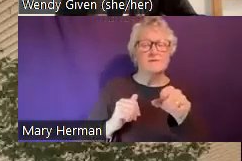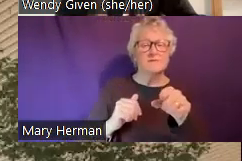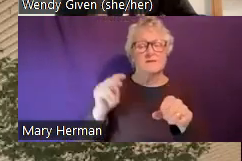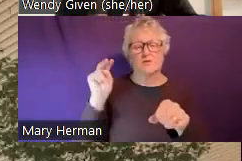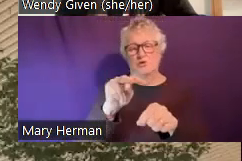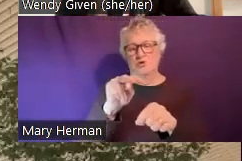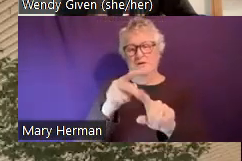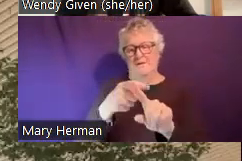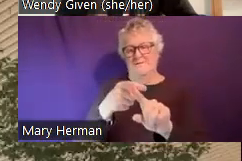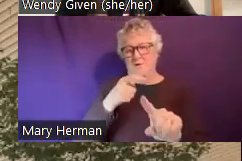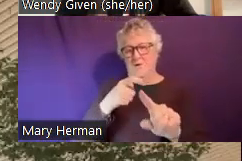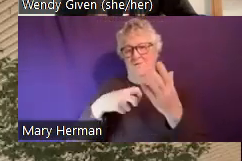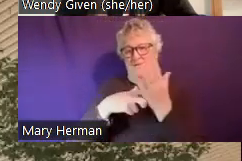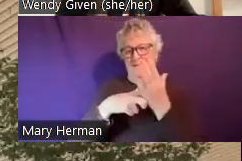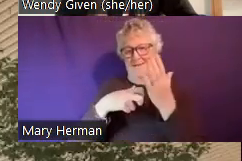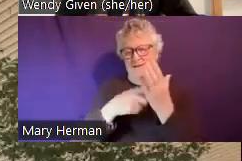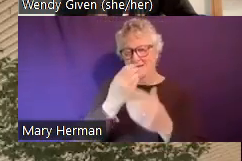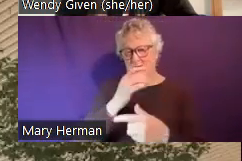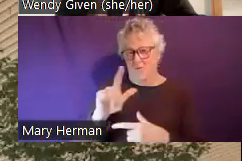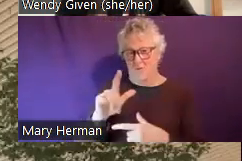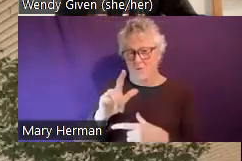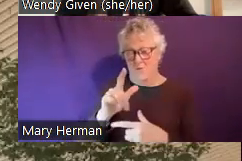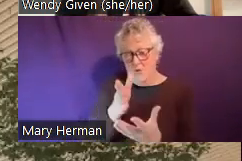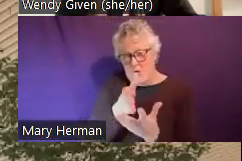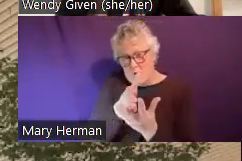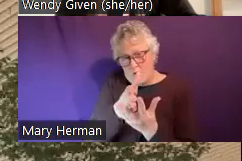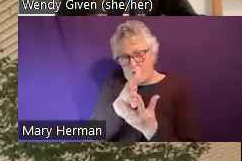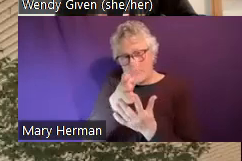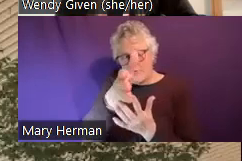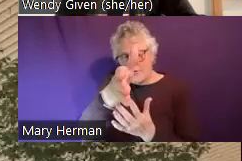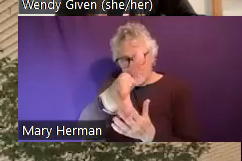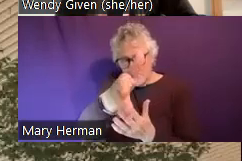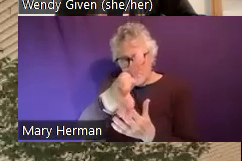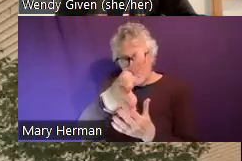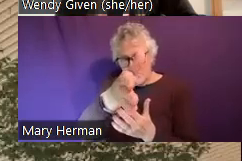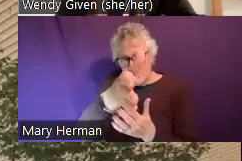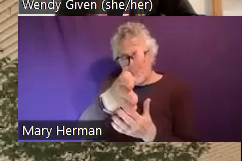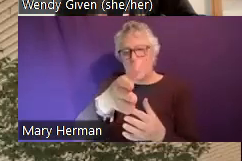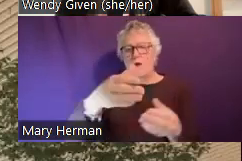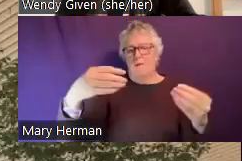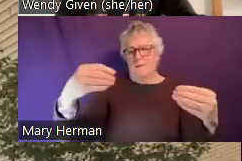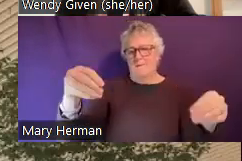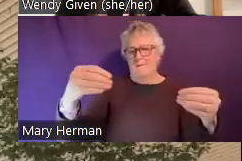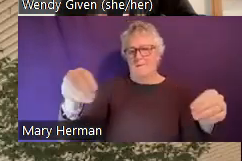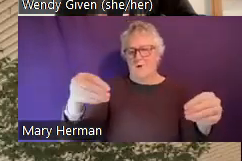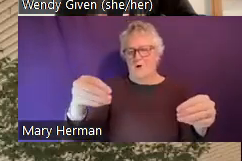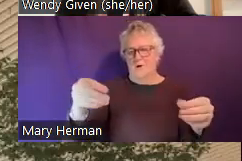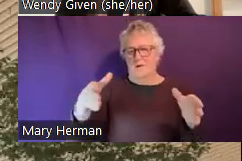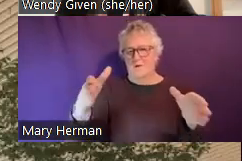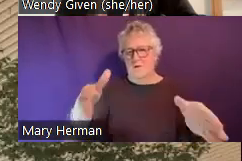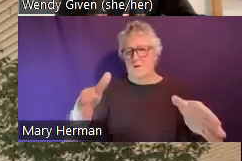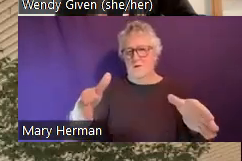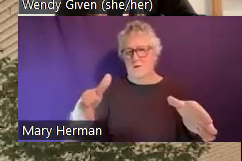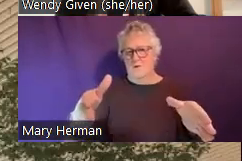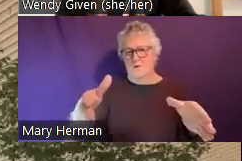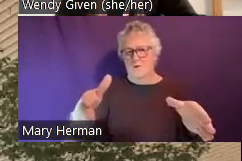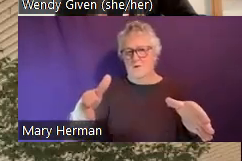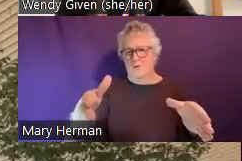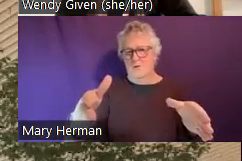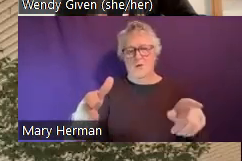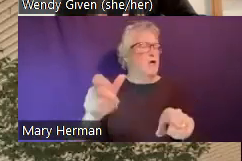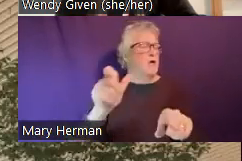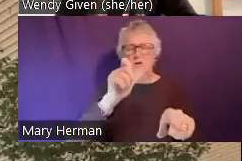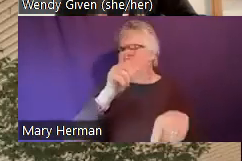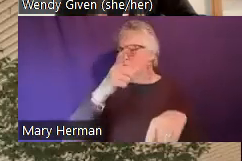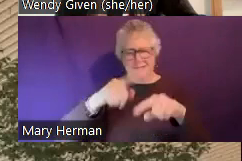hall through that seam I was telling you about towards the market hall. This, you would not see the suspended artwork from this vantage